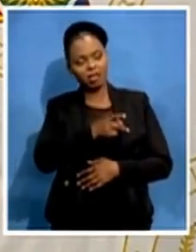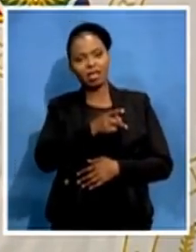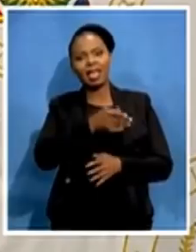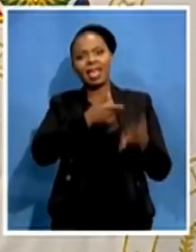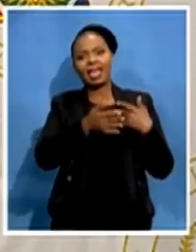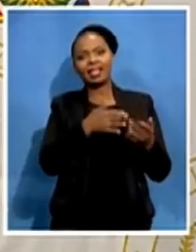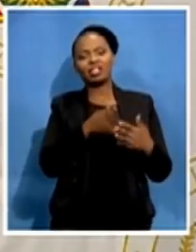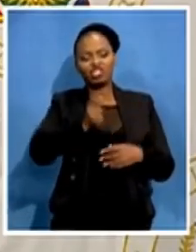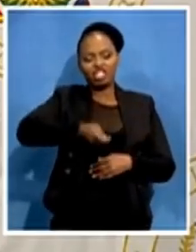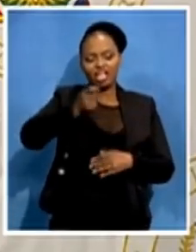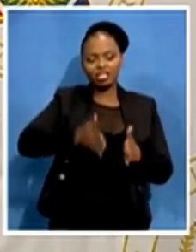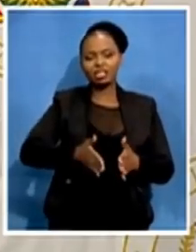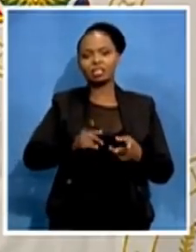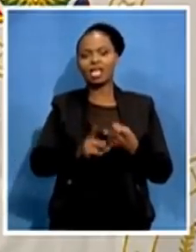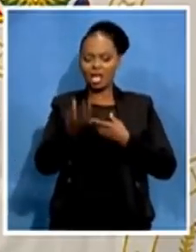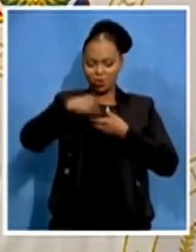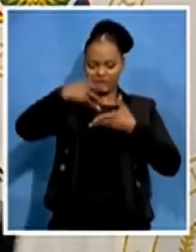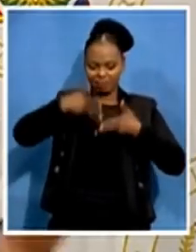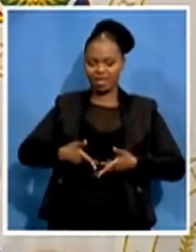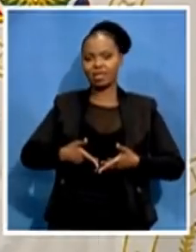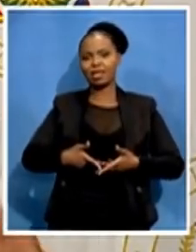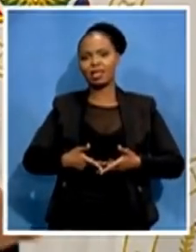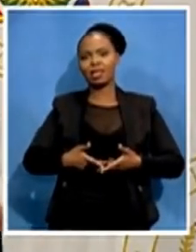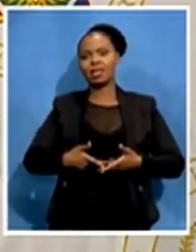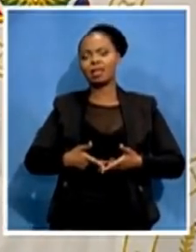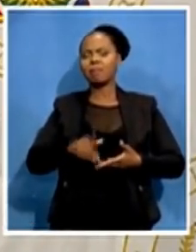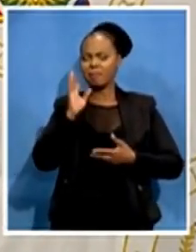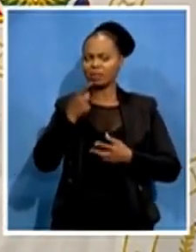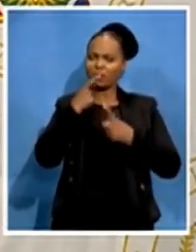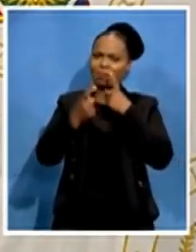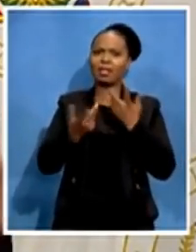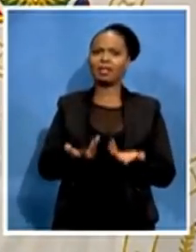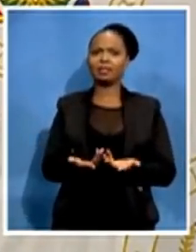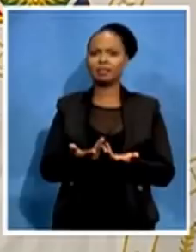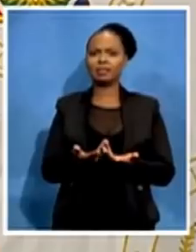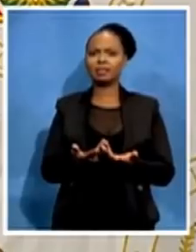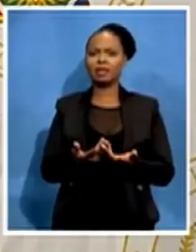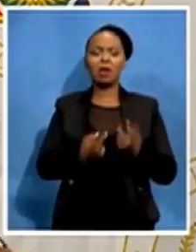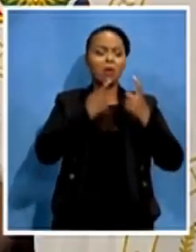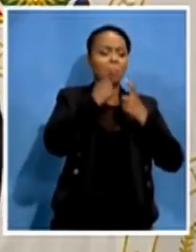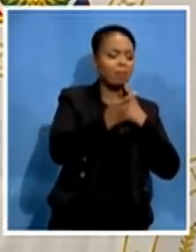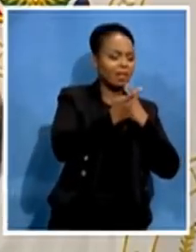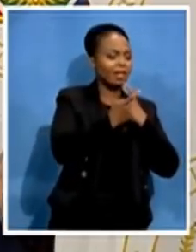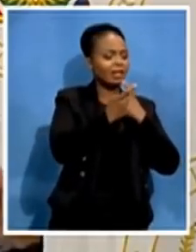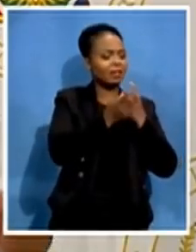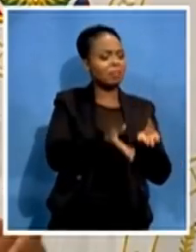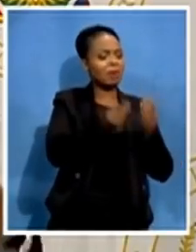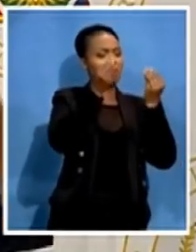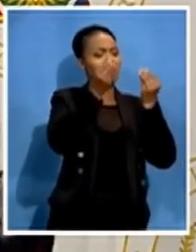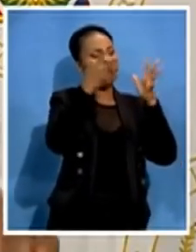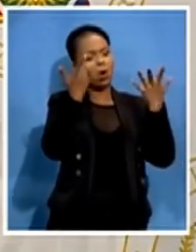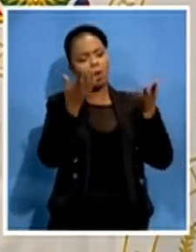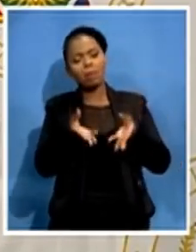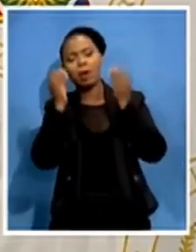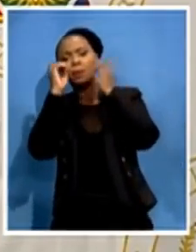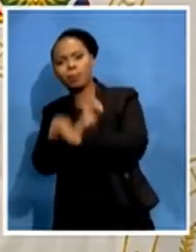complaints. Whether the complaints are well-founded or not is a matter that will be decided by